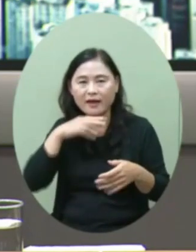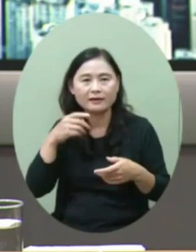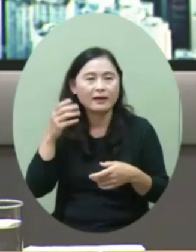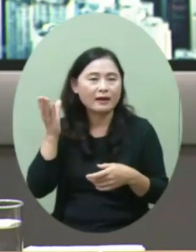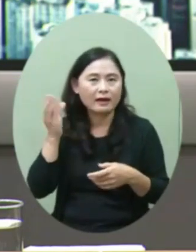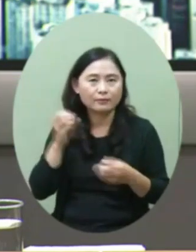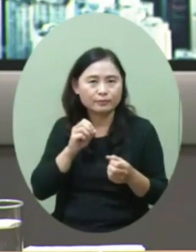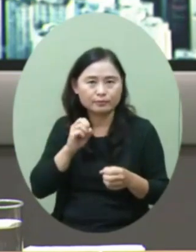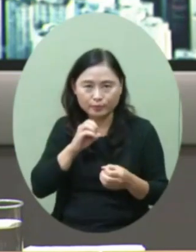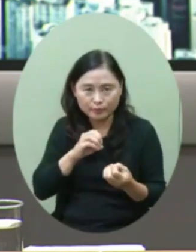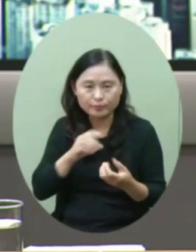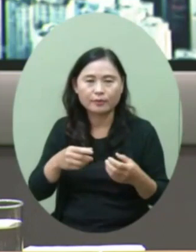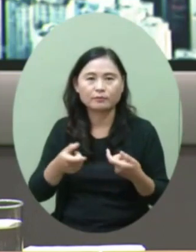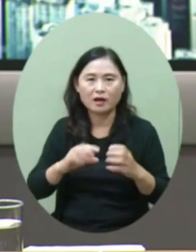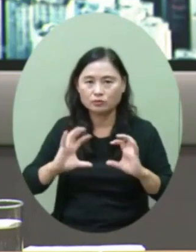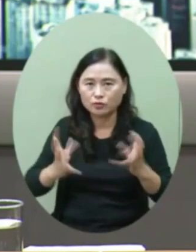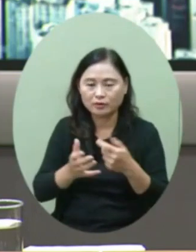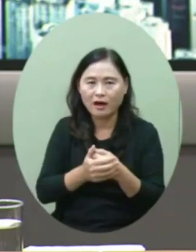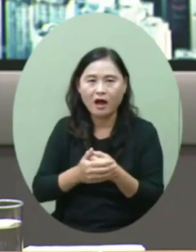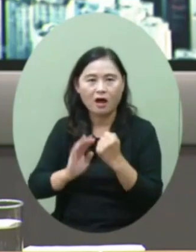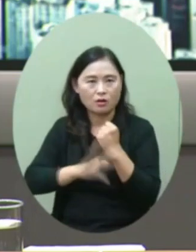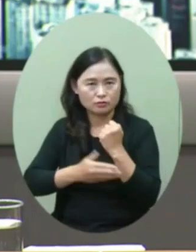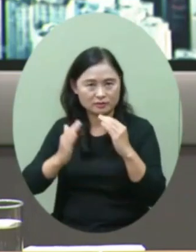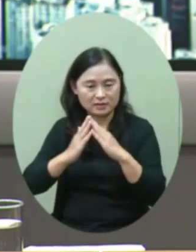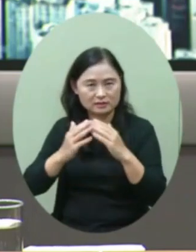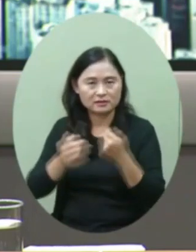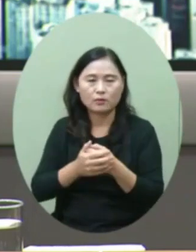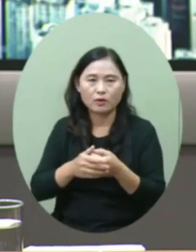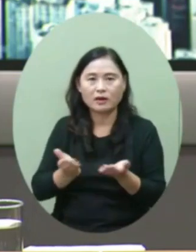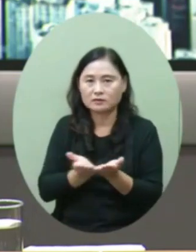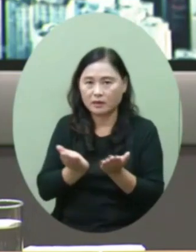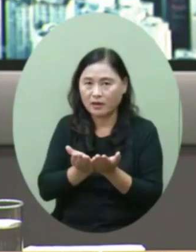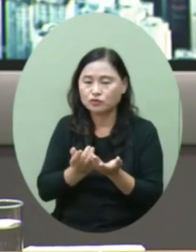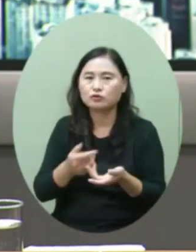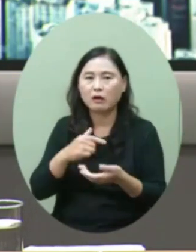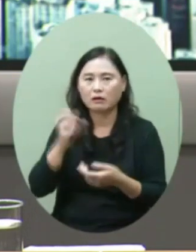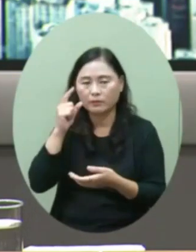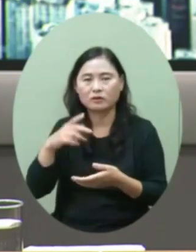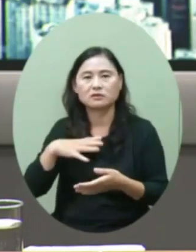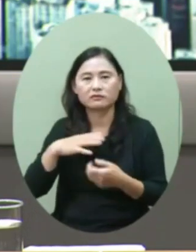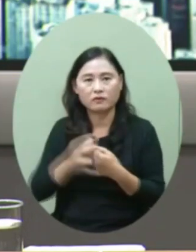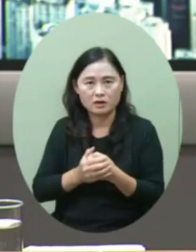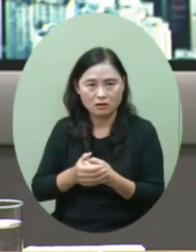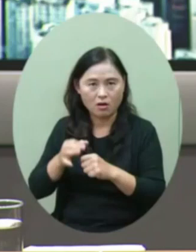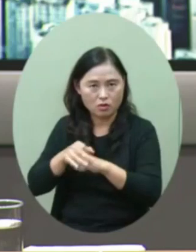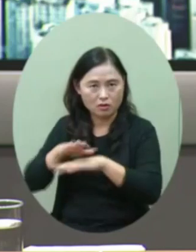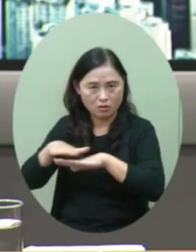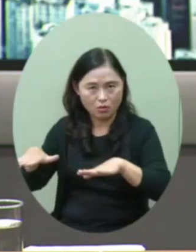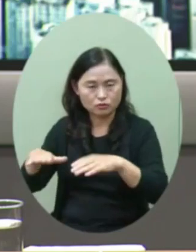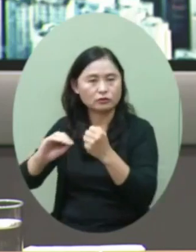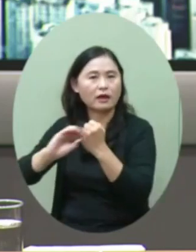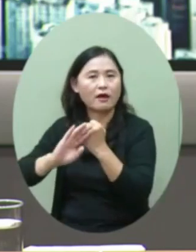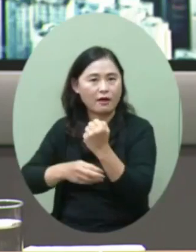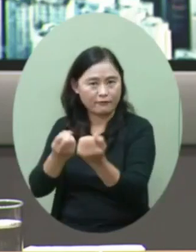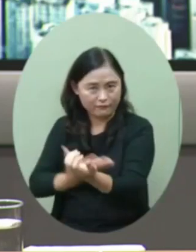of a jury, and the SJ can issue a certification in specified circumstances.